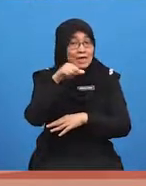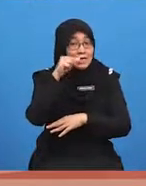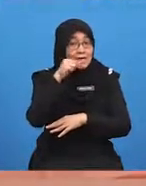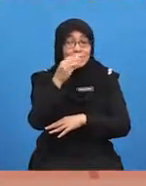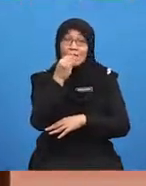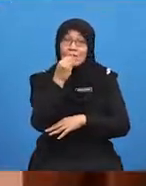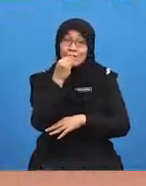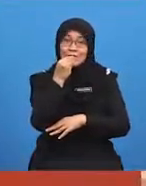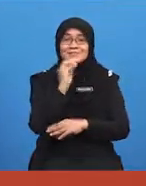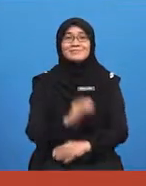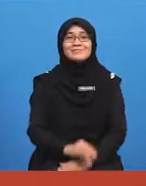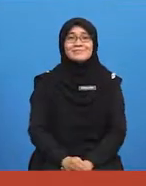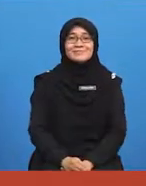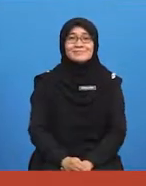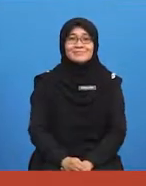dining room.